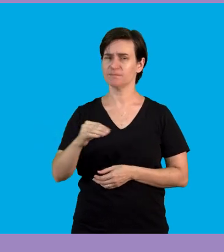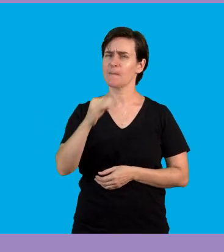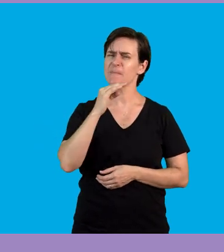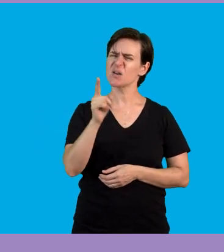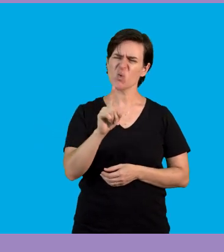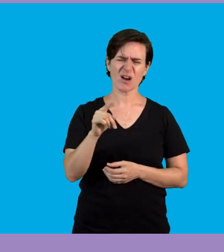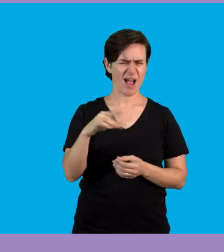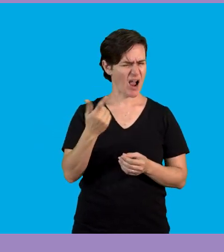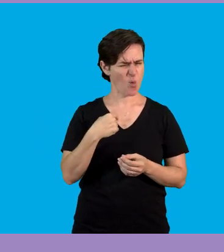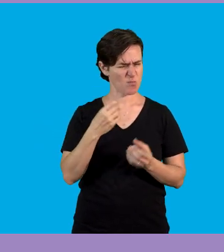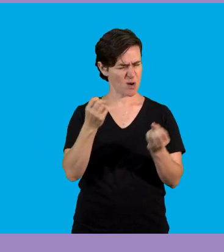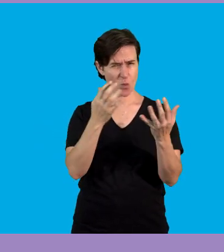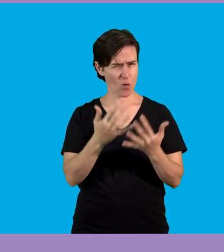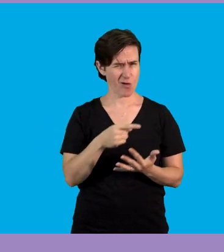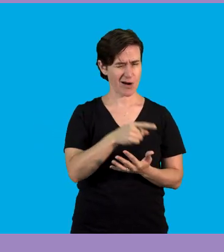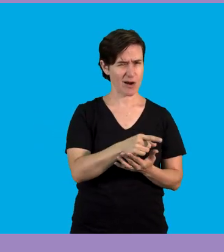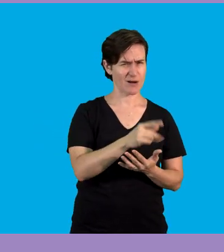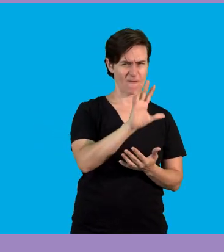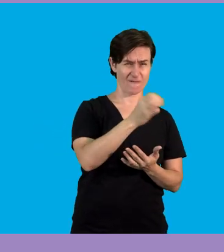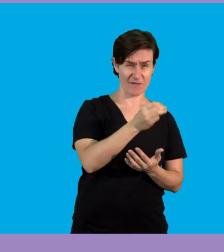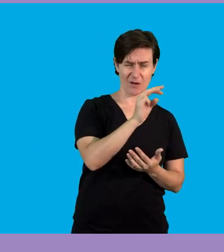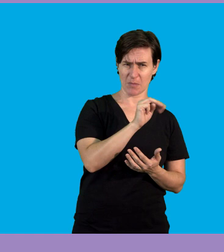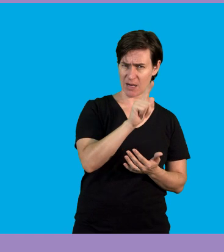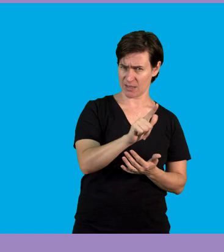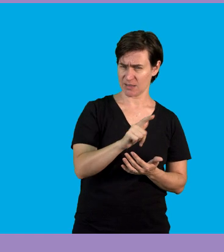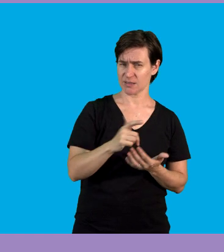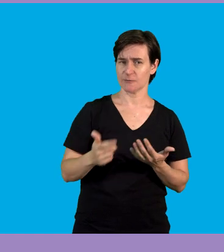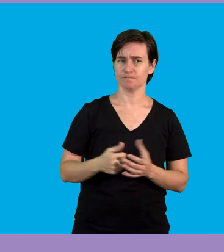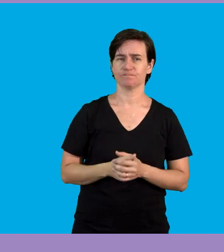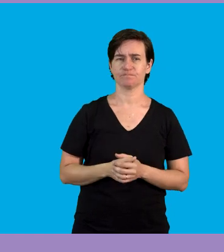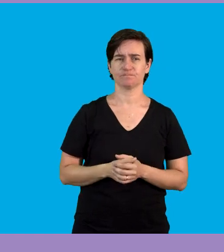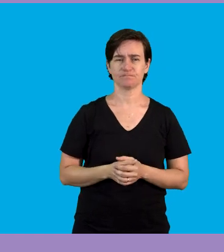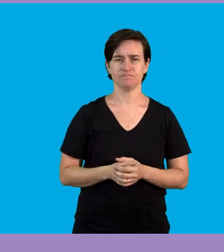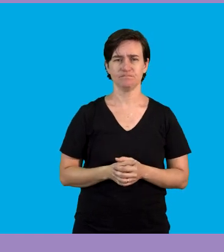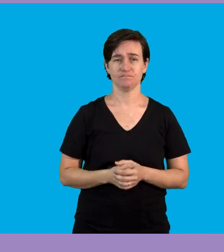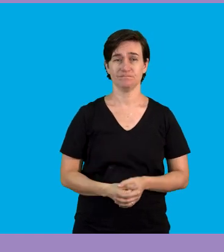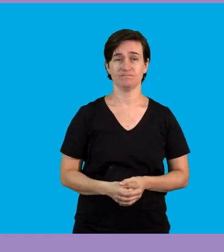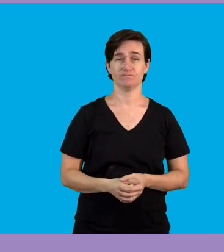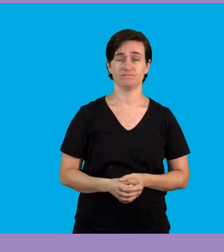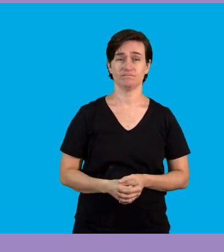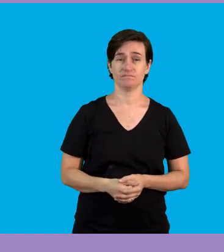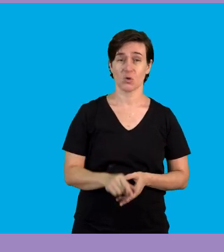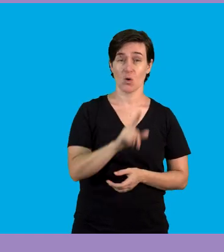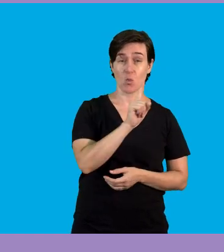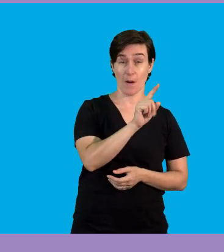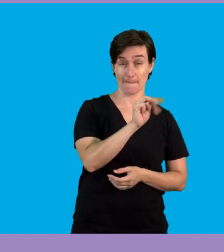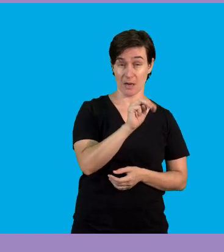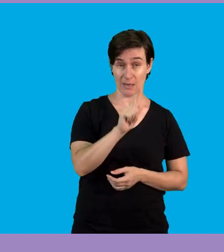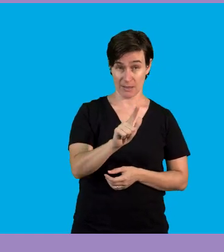cubed, how do I get to 50 milliliters? So if I have 1